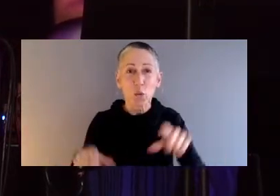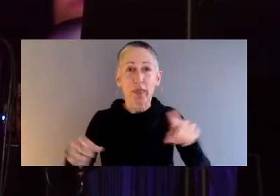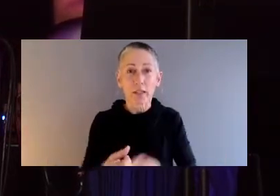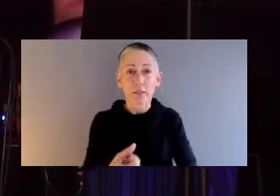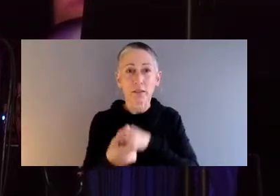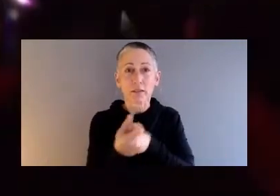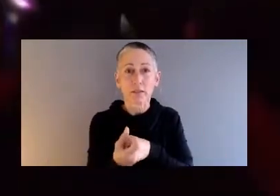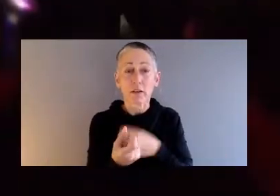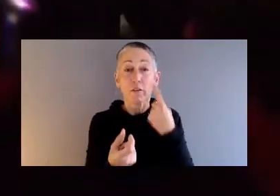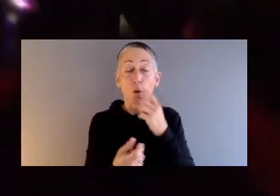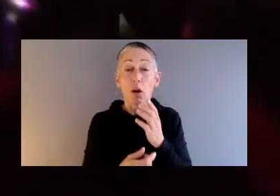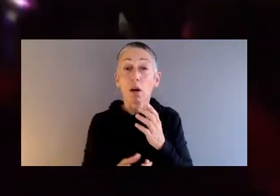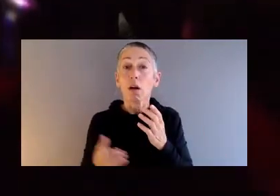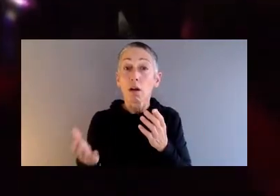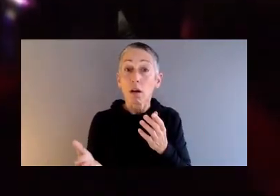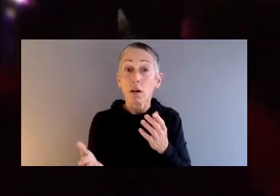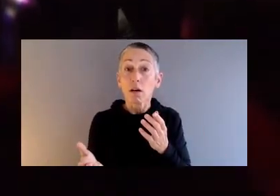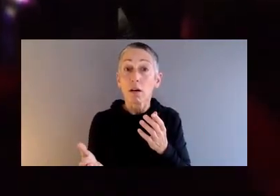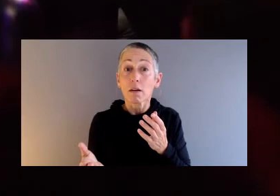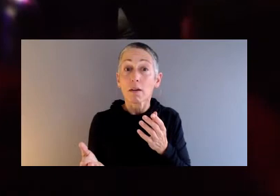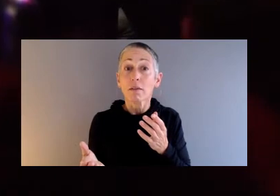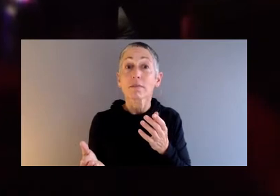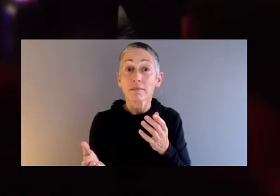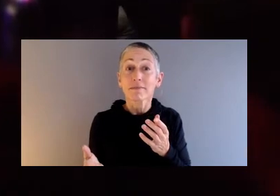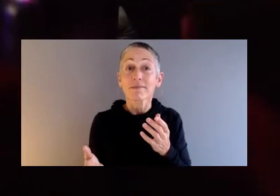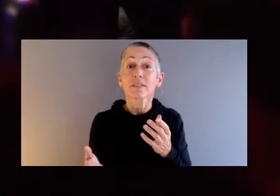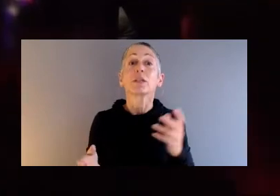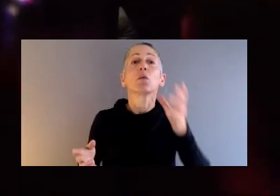says, if I could have been.